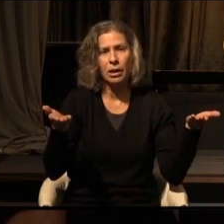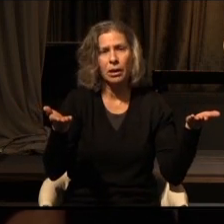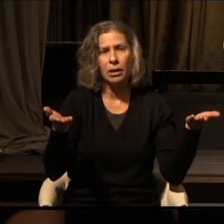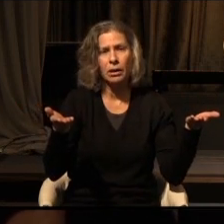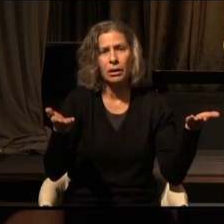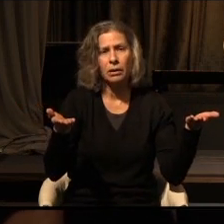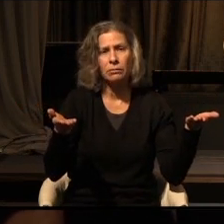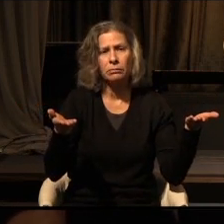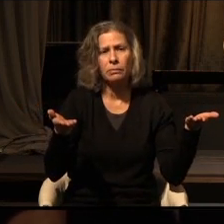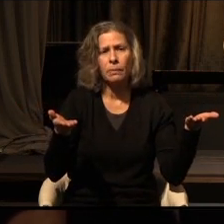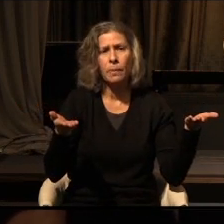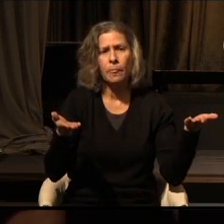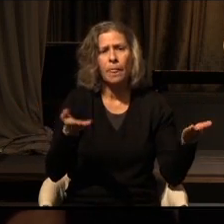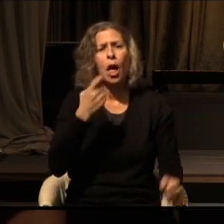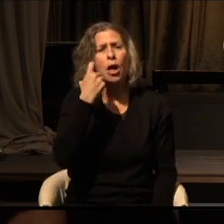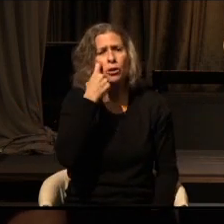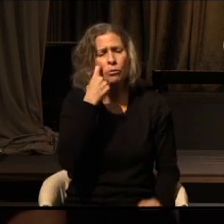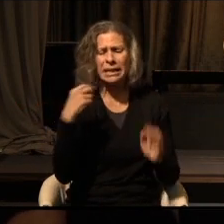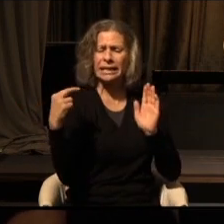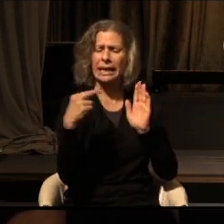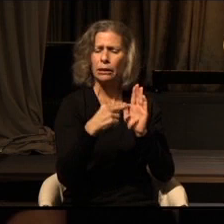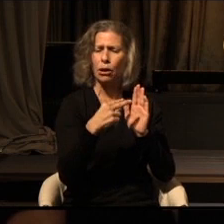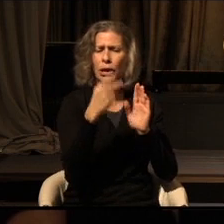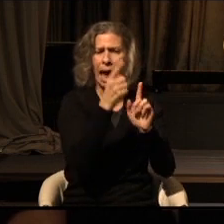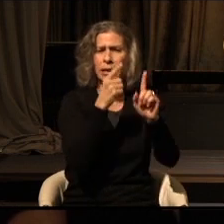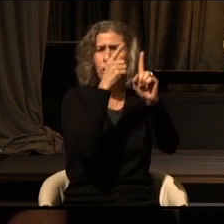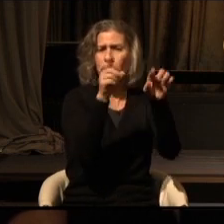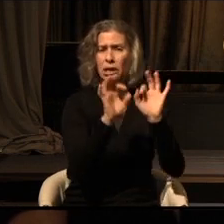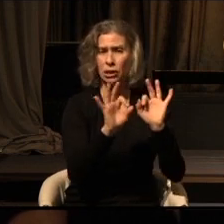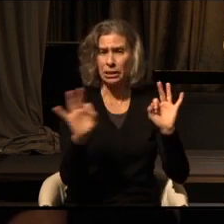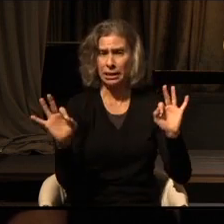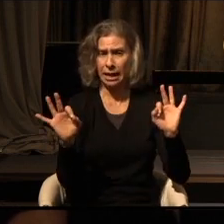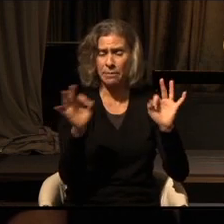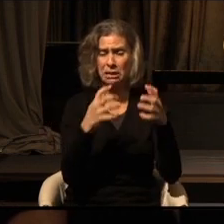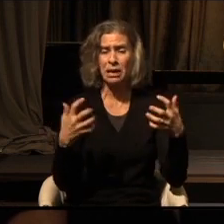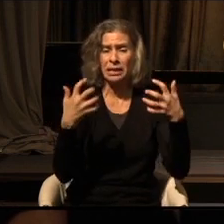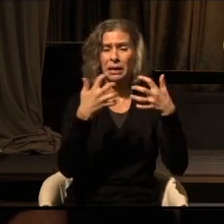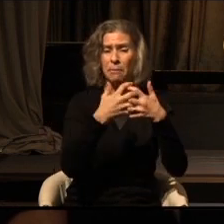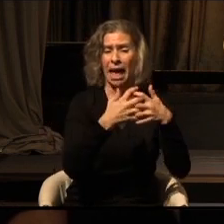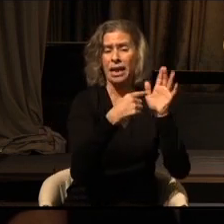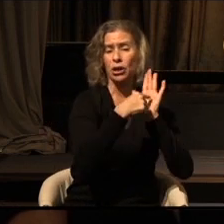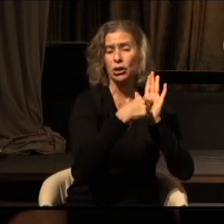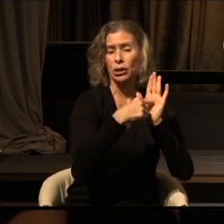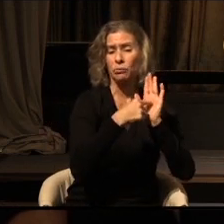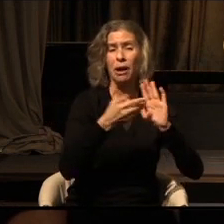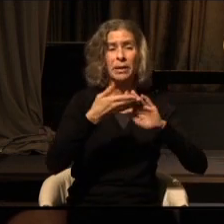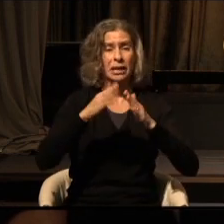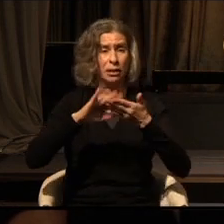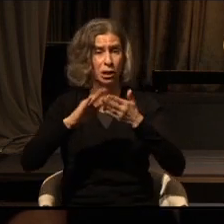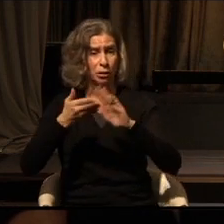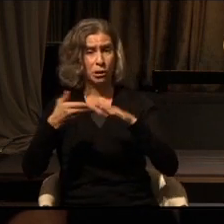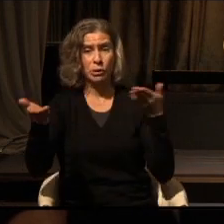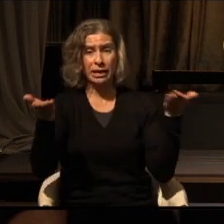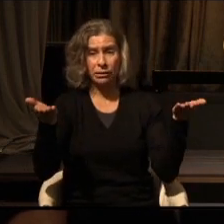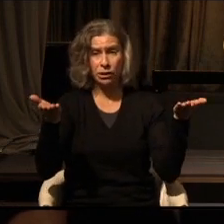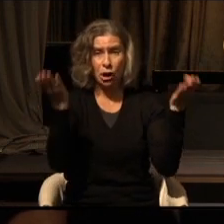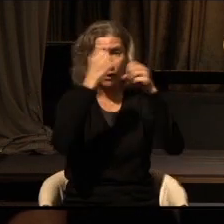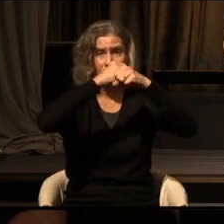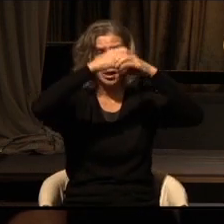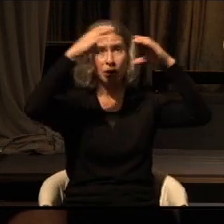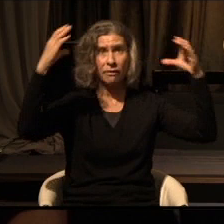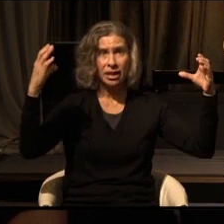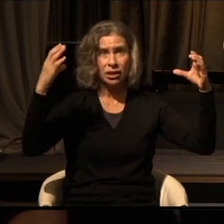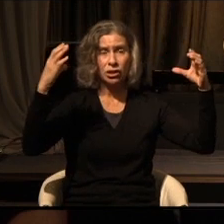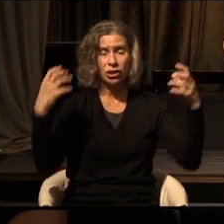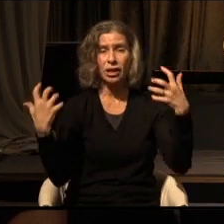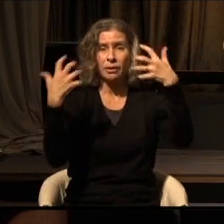your mission statement? Does it still represent the community that you serve and the vision that you have? Is it a tagline for the